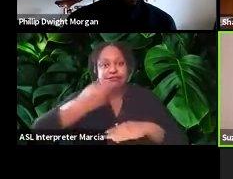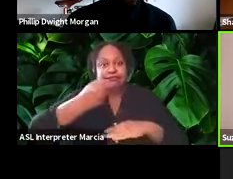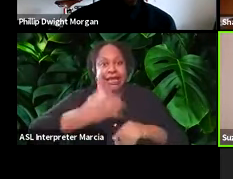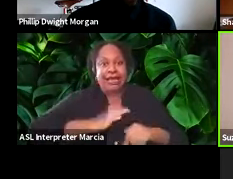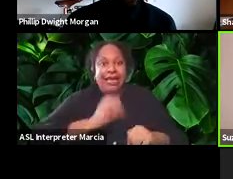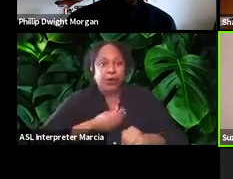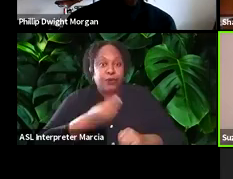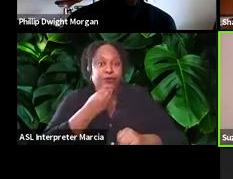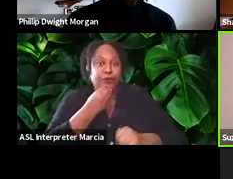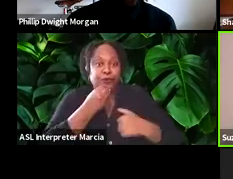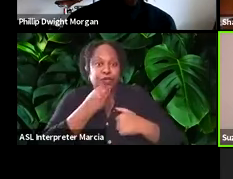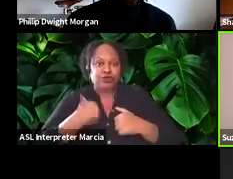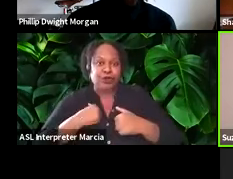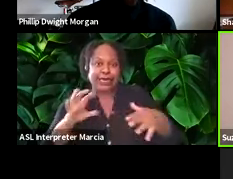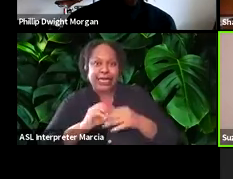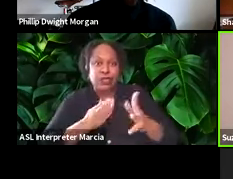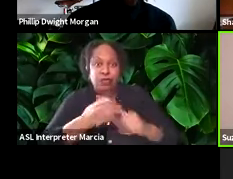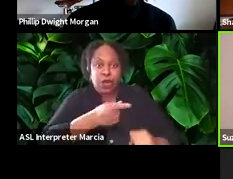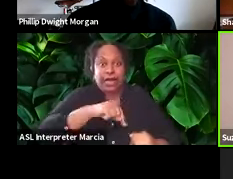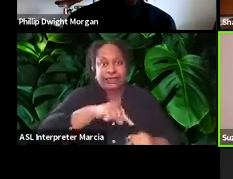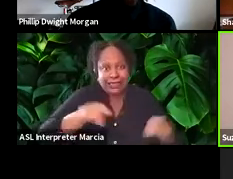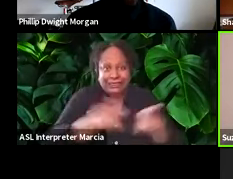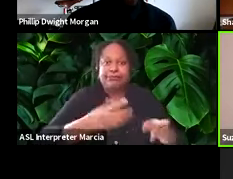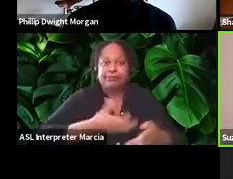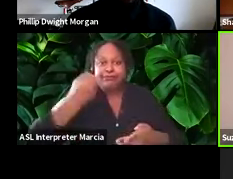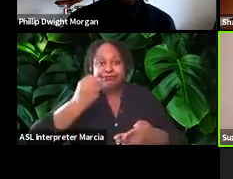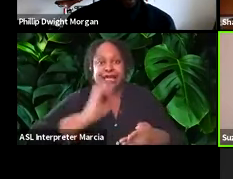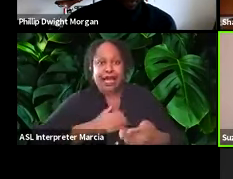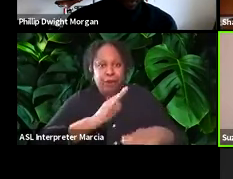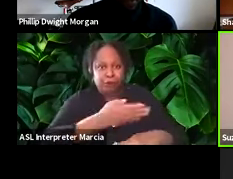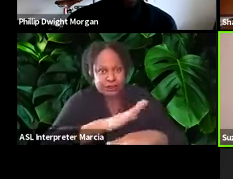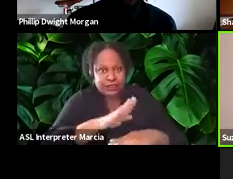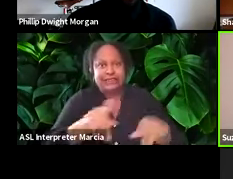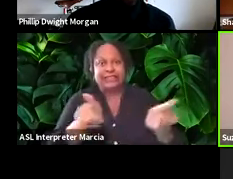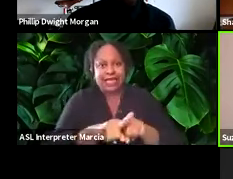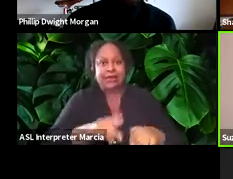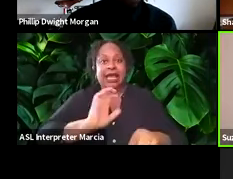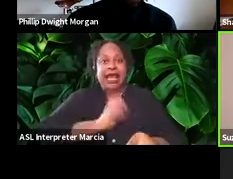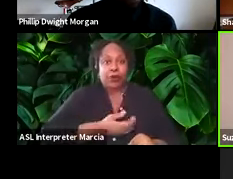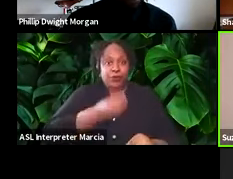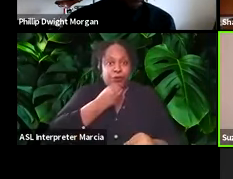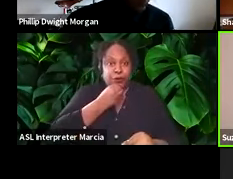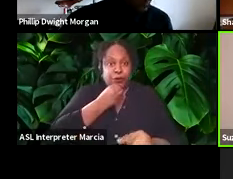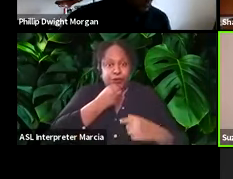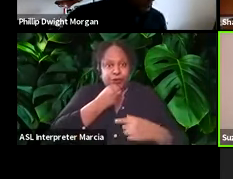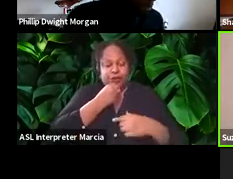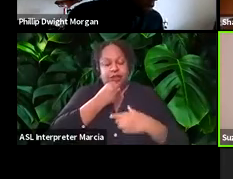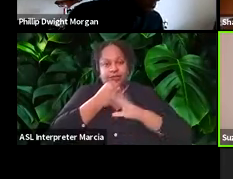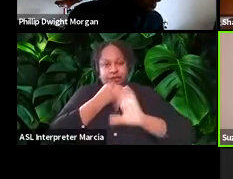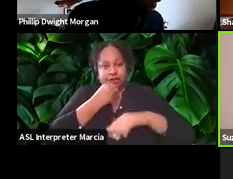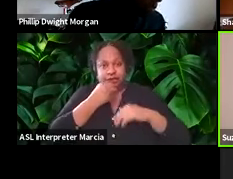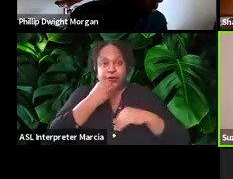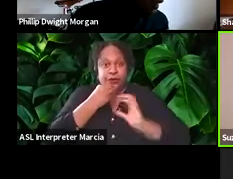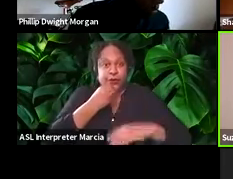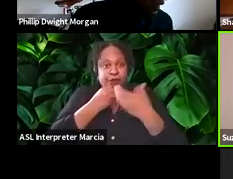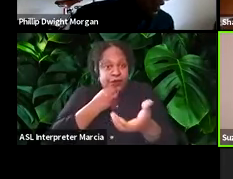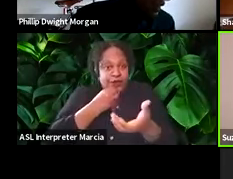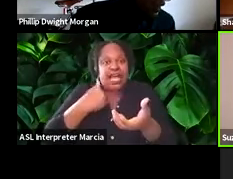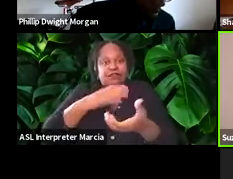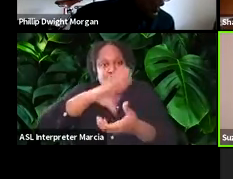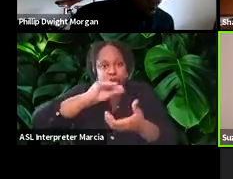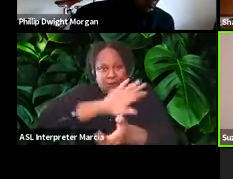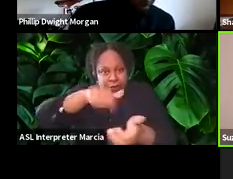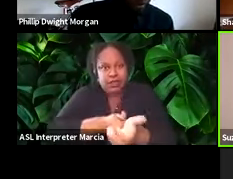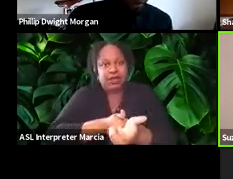able to connect through us, much like our music, but our food tells our story. We hold on to the culture and the